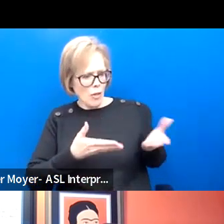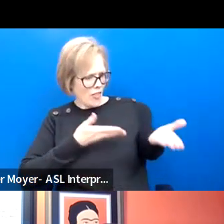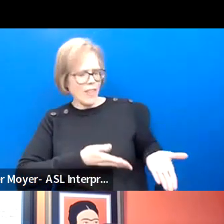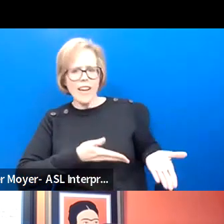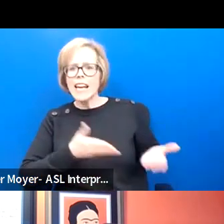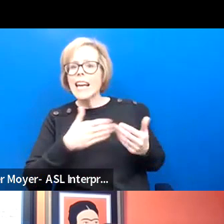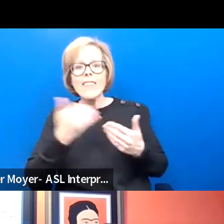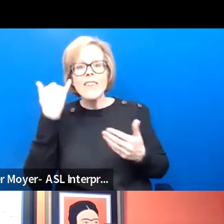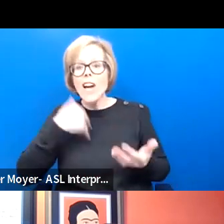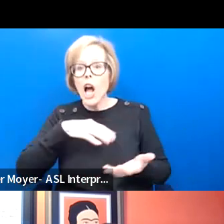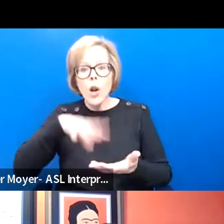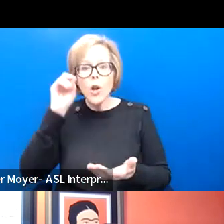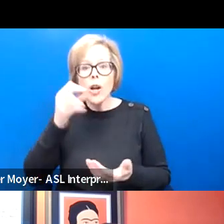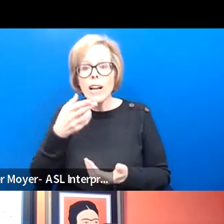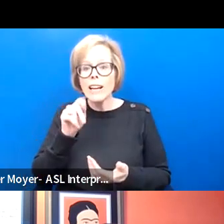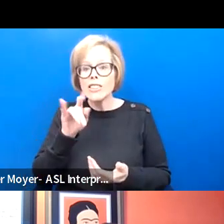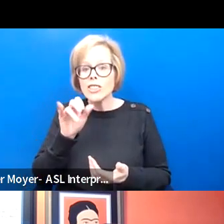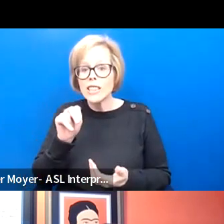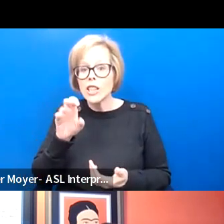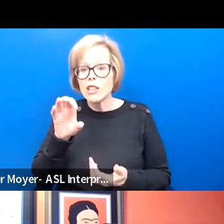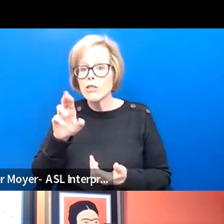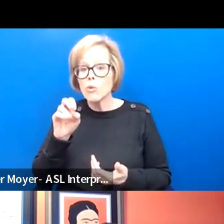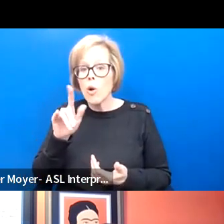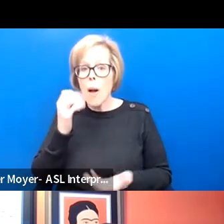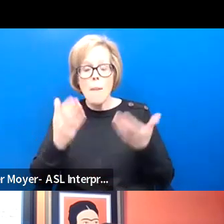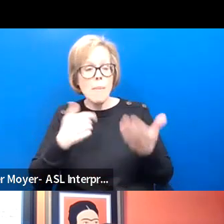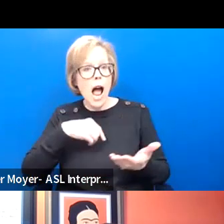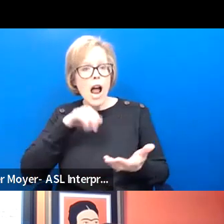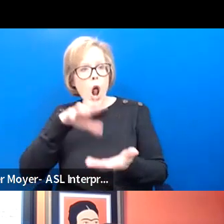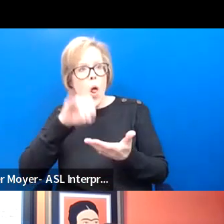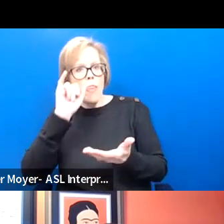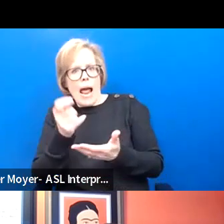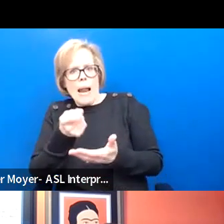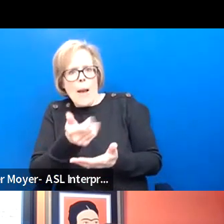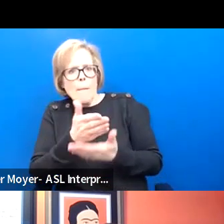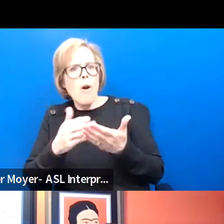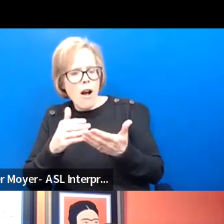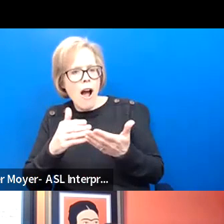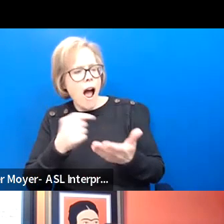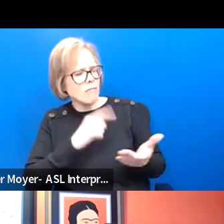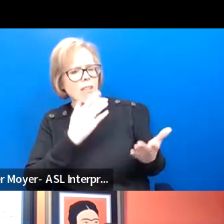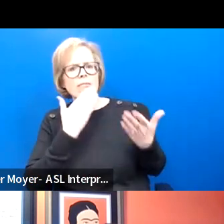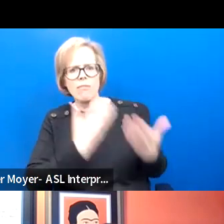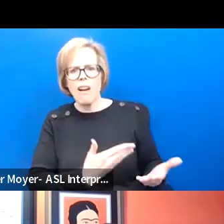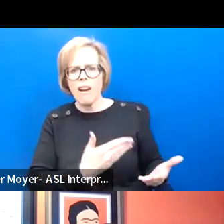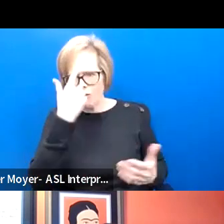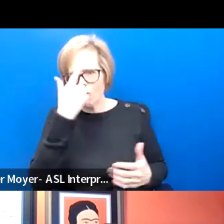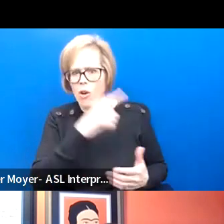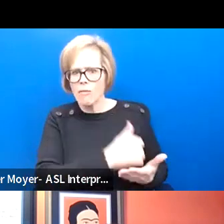even if I had learned Haitian Creole and was good, I might not have learned that aspect of it. I'm very thankful for them for that.